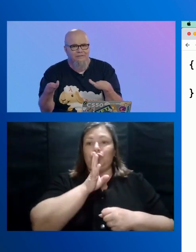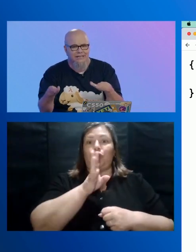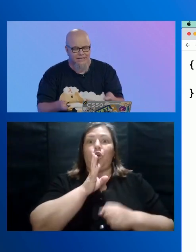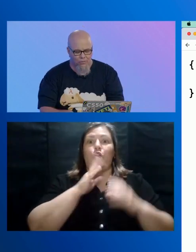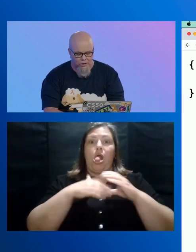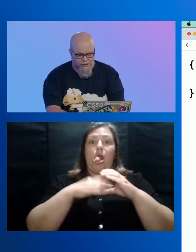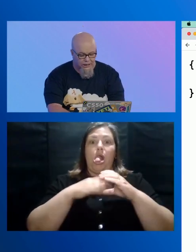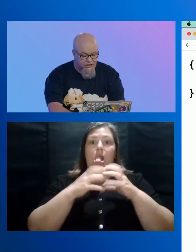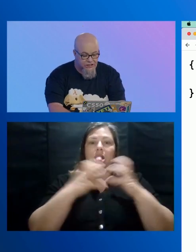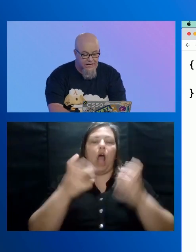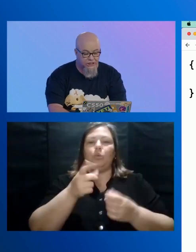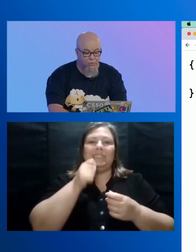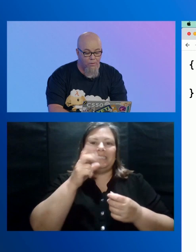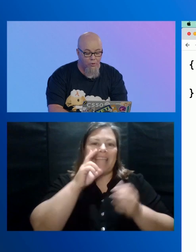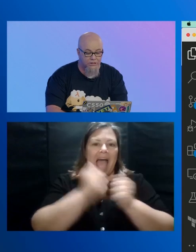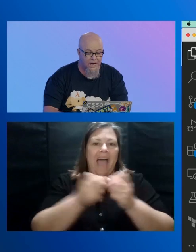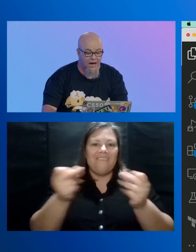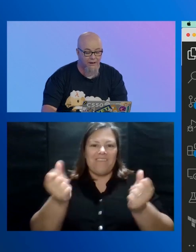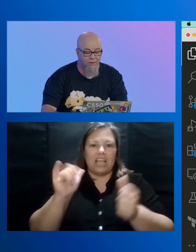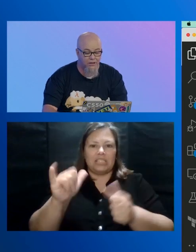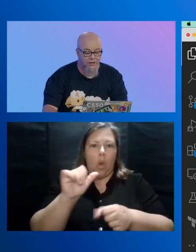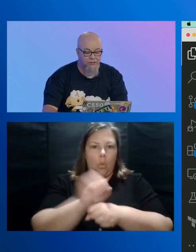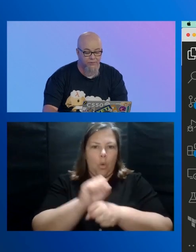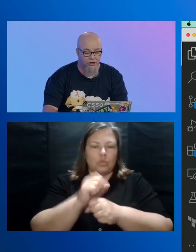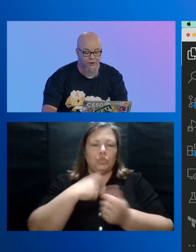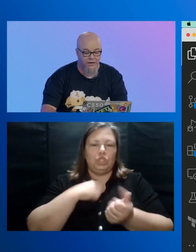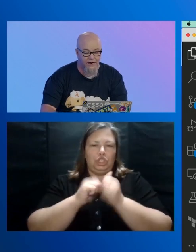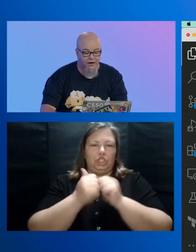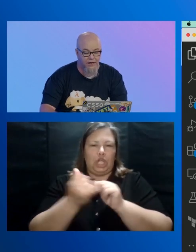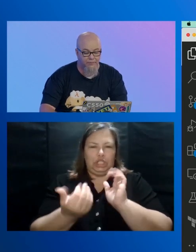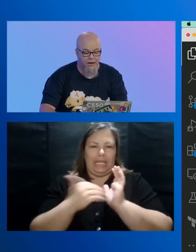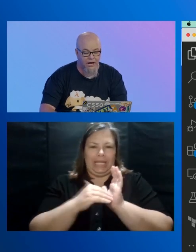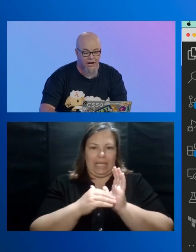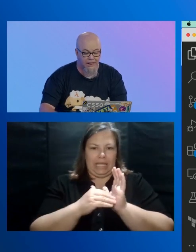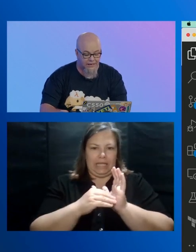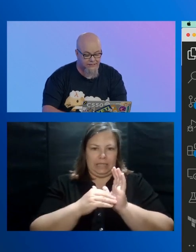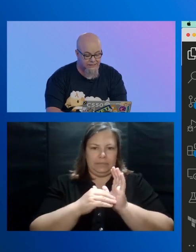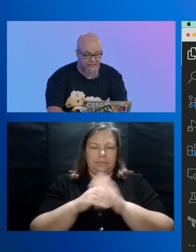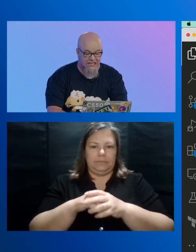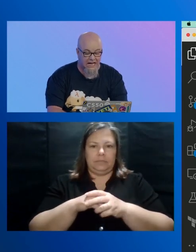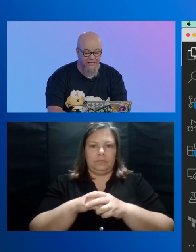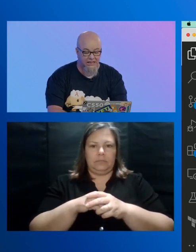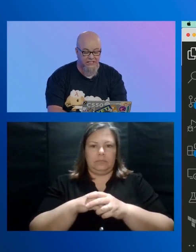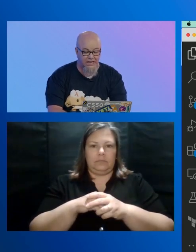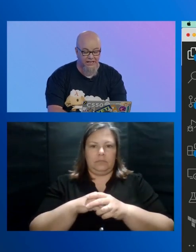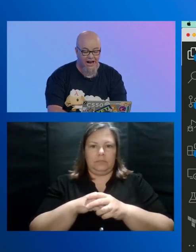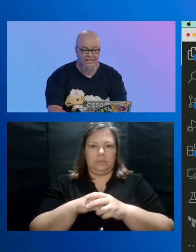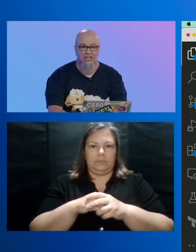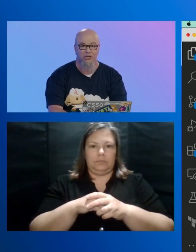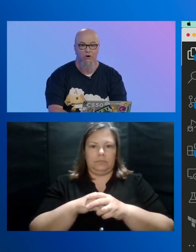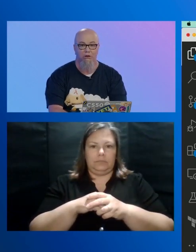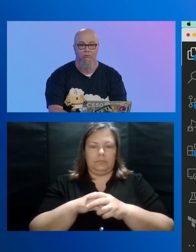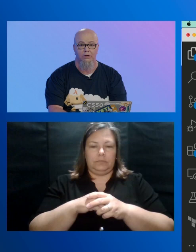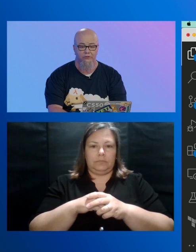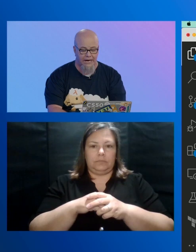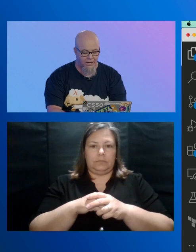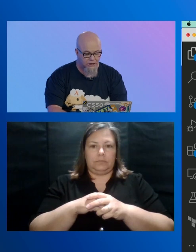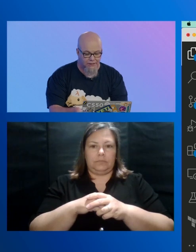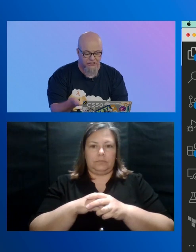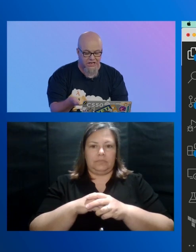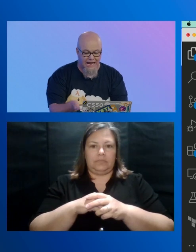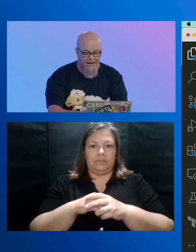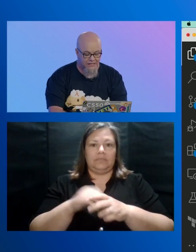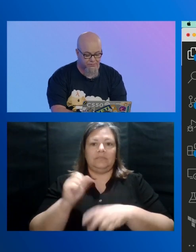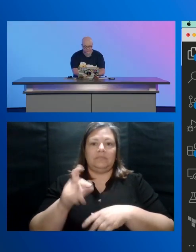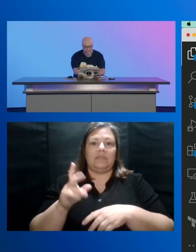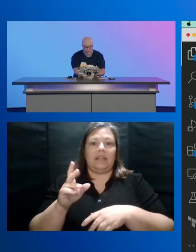see how fast that works. So let's change it one more time. So I'm going to go in here, and I like to yell it. Let's yell it. Howdy Jessaru, okay? So